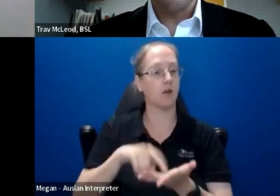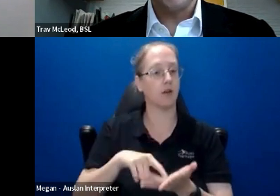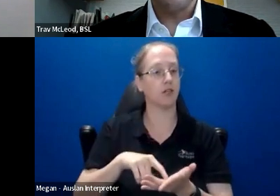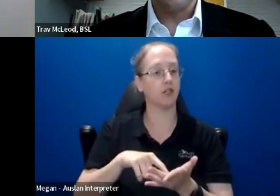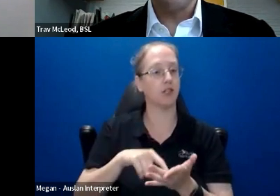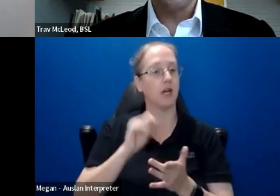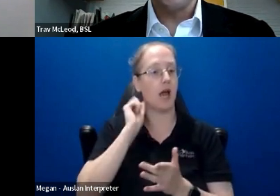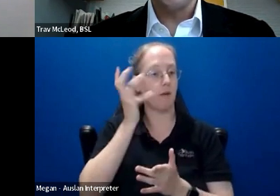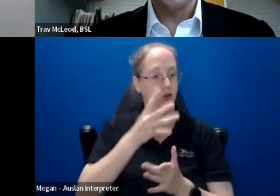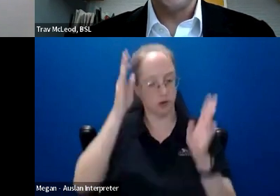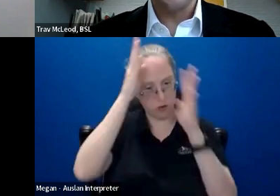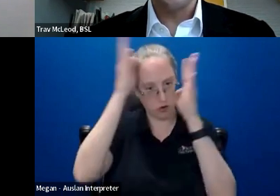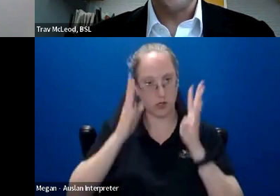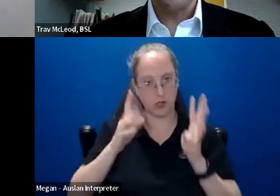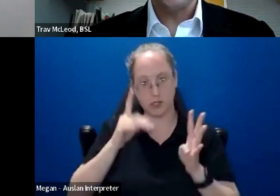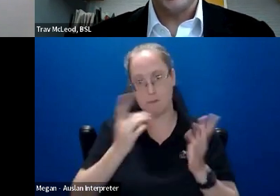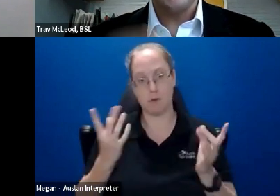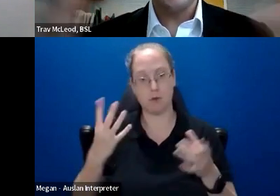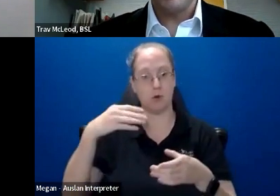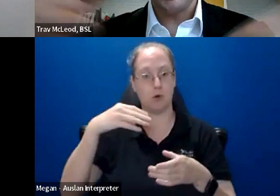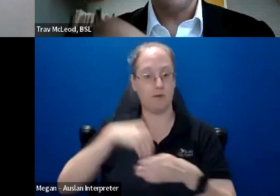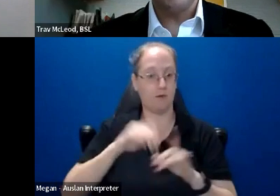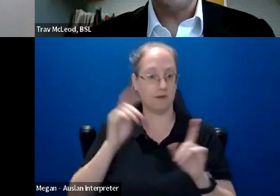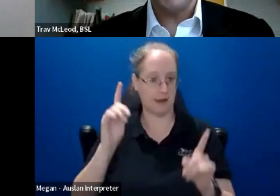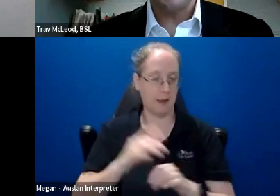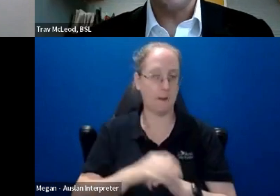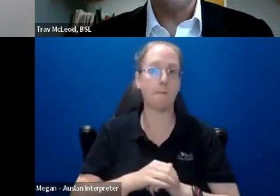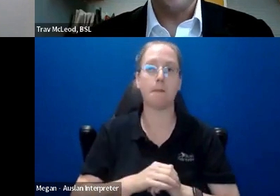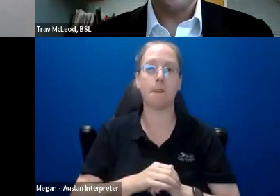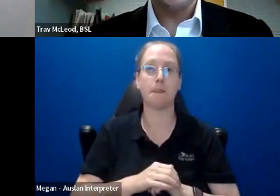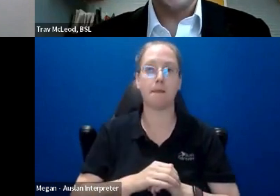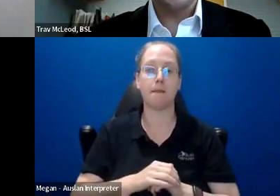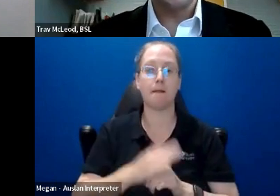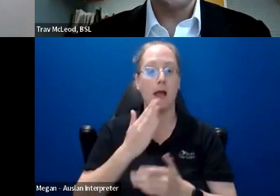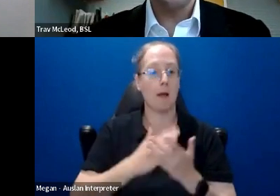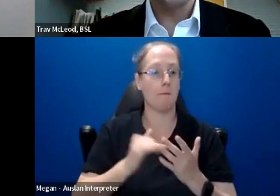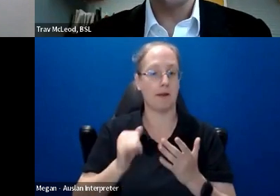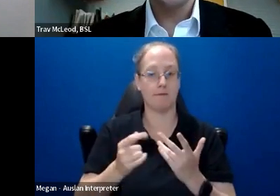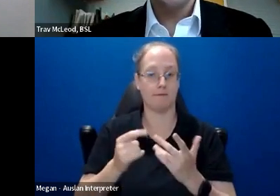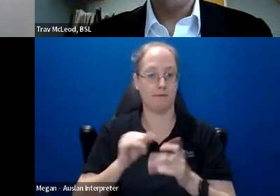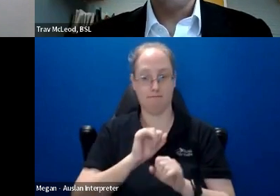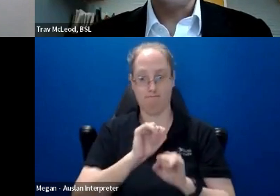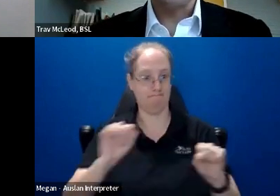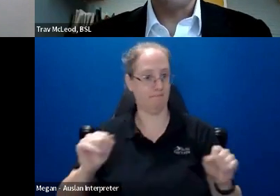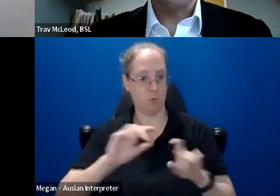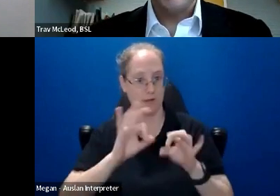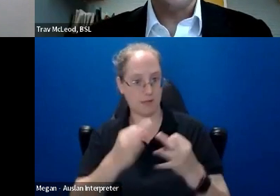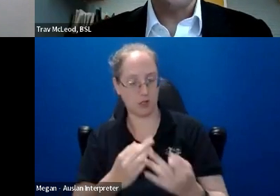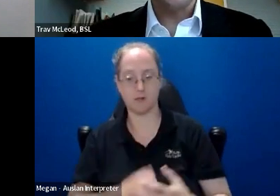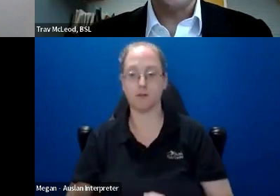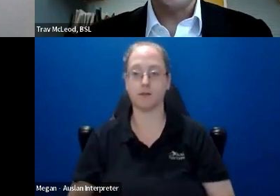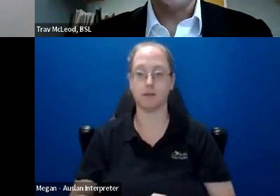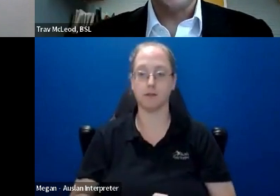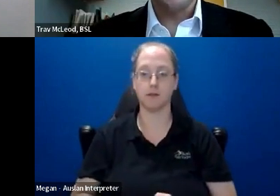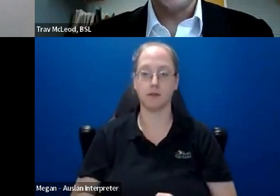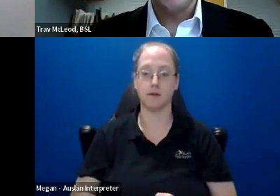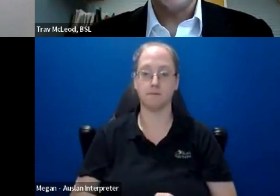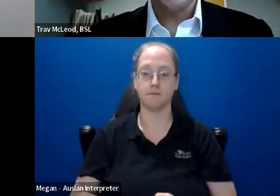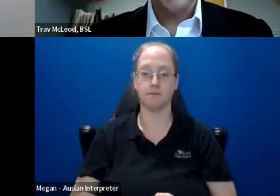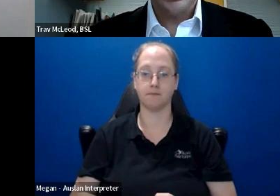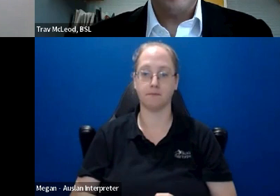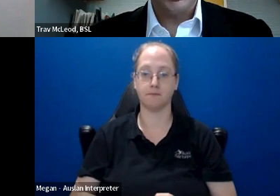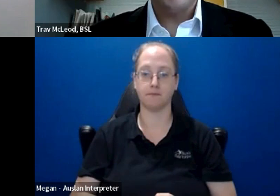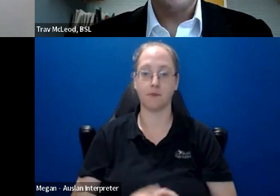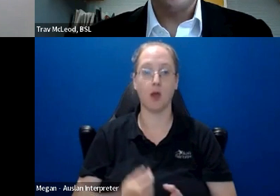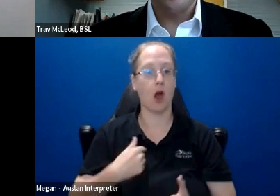Strait Islander people who have joined this forum today and are part of our respective organisations. I was very proud to join the